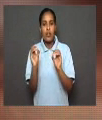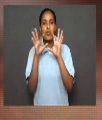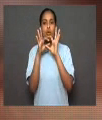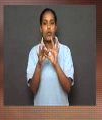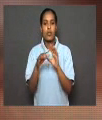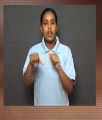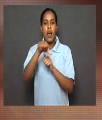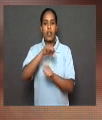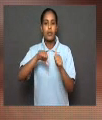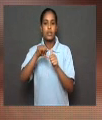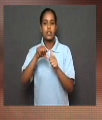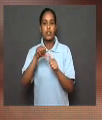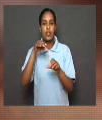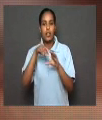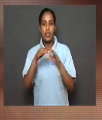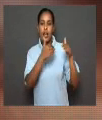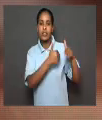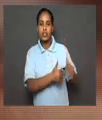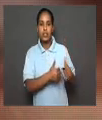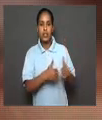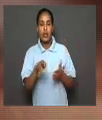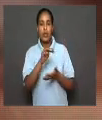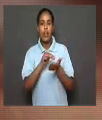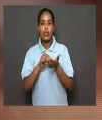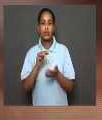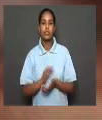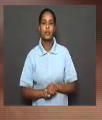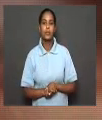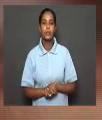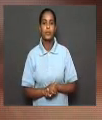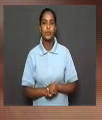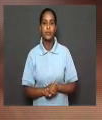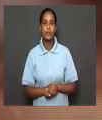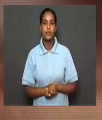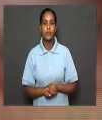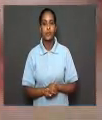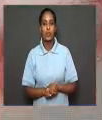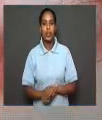between non-bonded atoms in adjacent molecules.